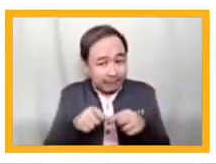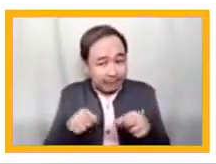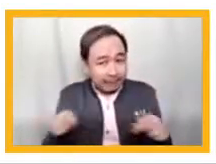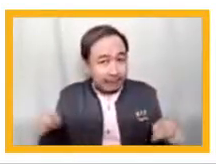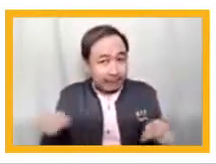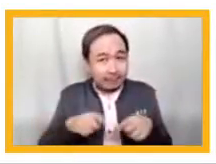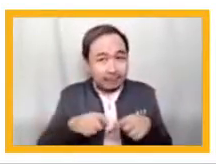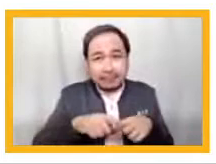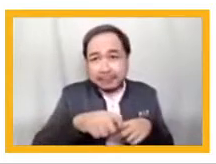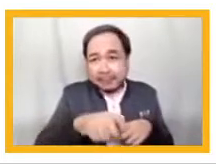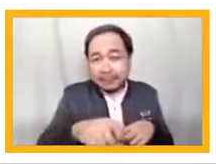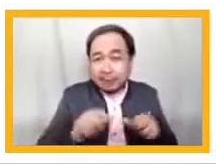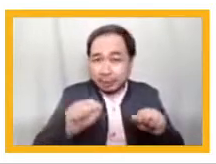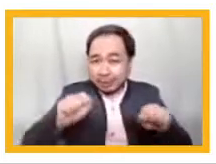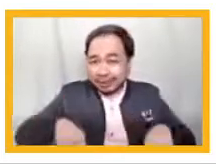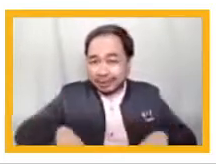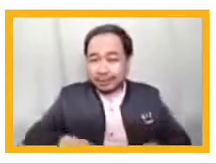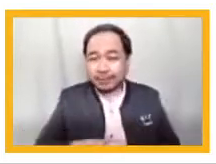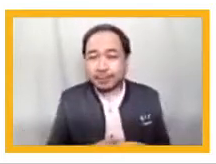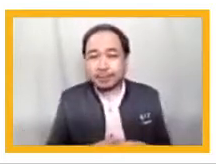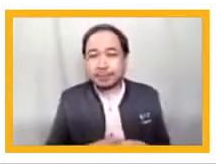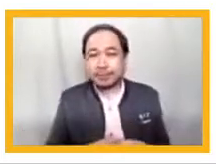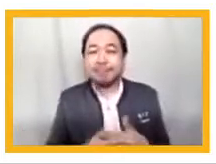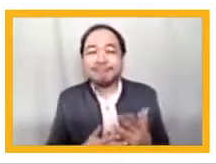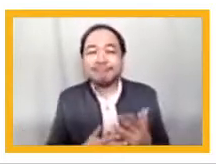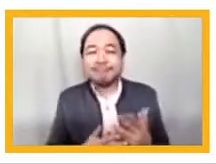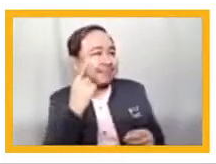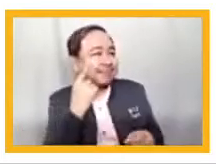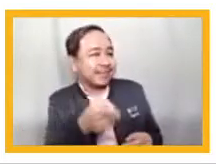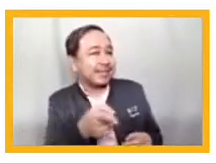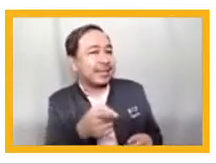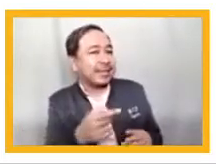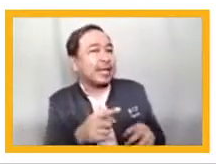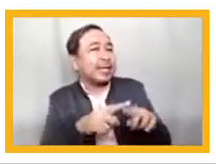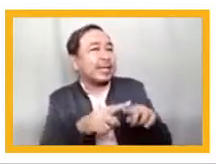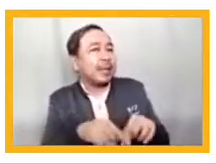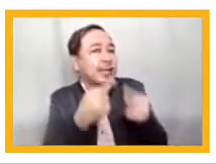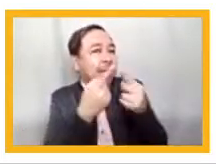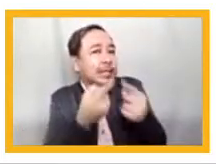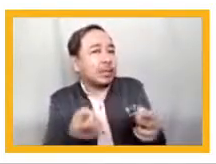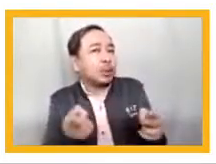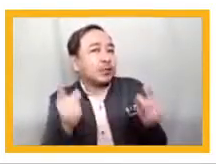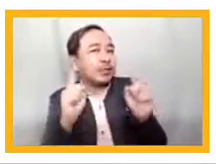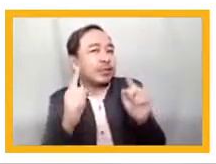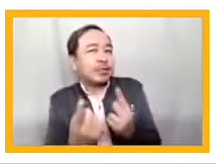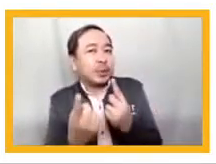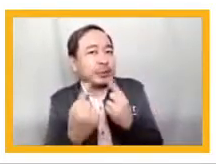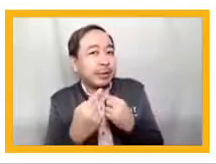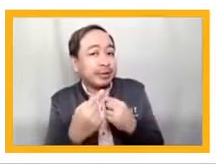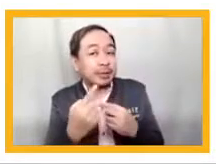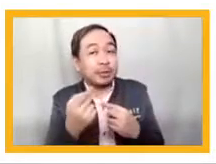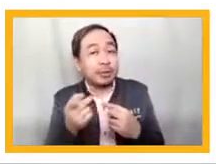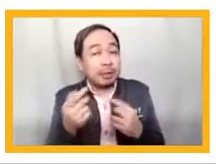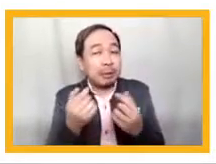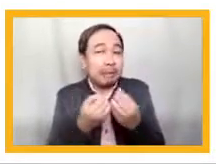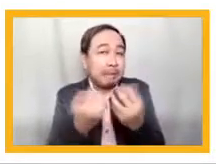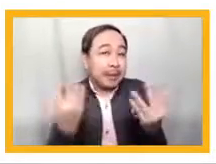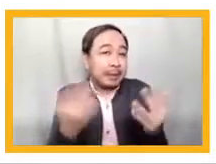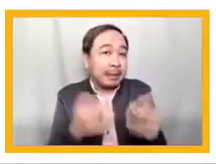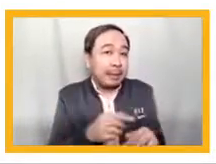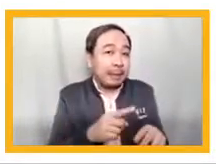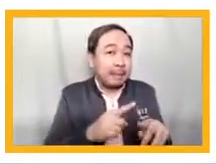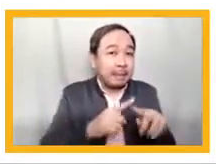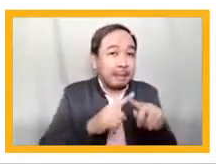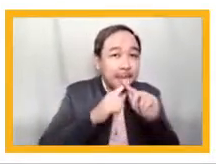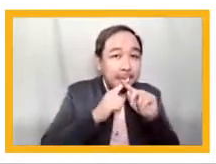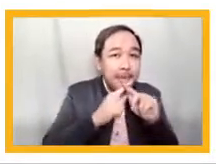this program is the how the feedback or response from university, both public and private sector. And now we